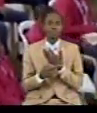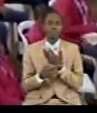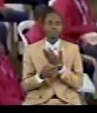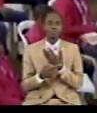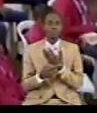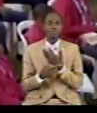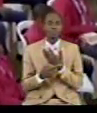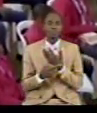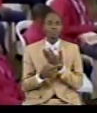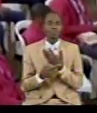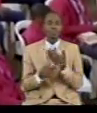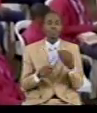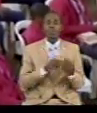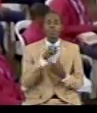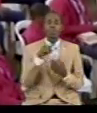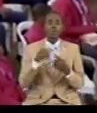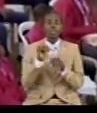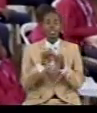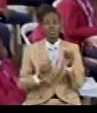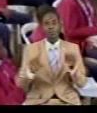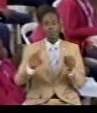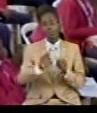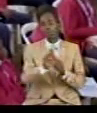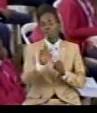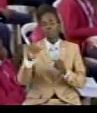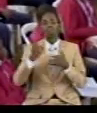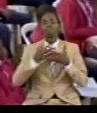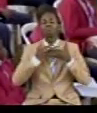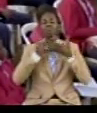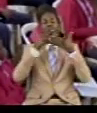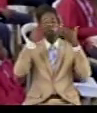when everybody said amen,